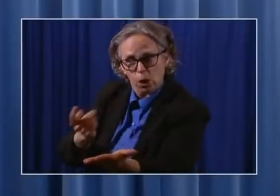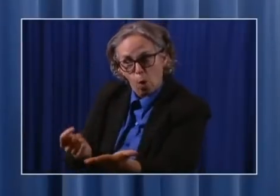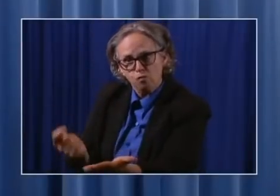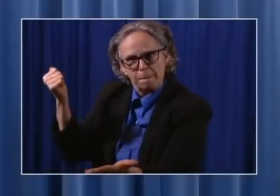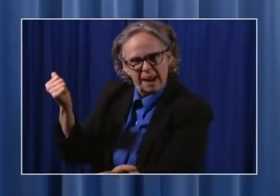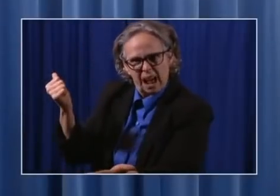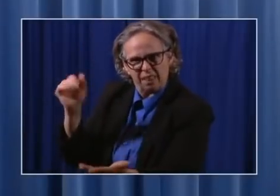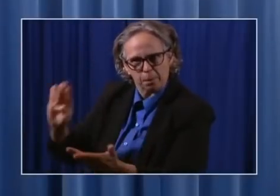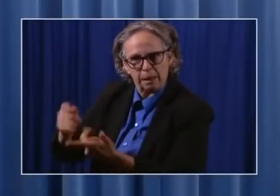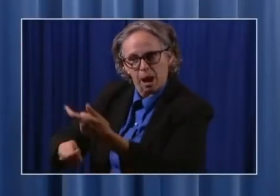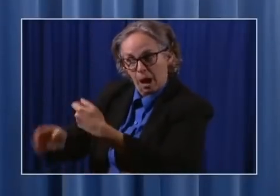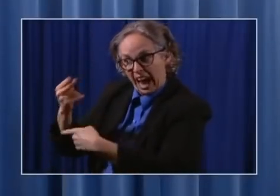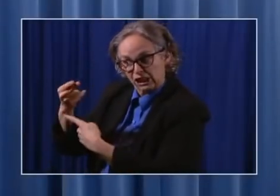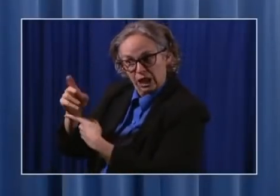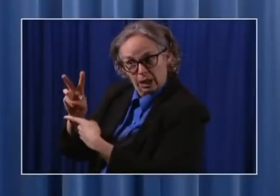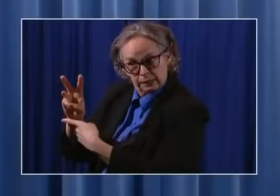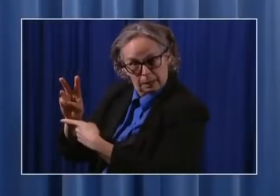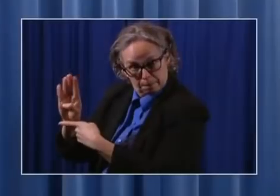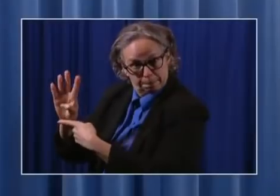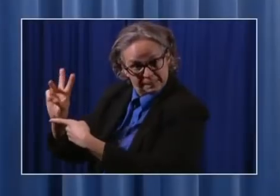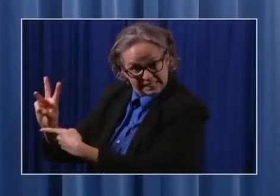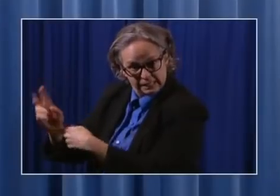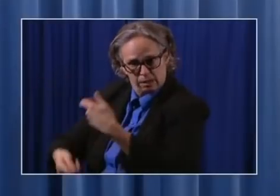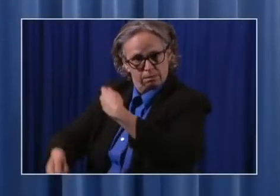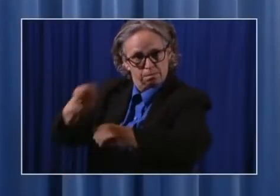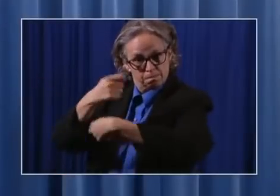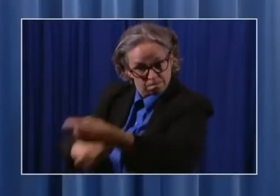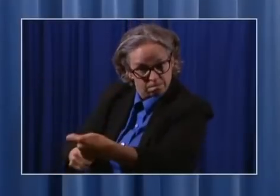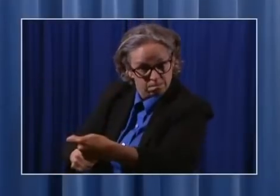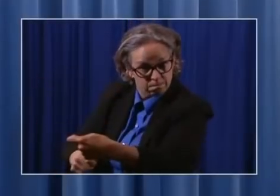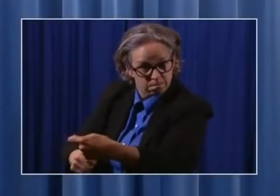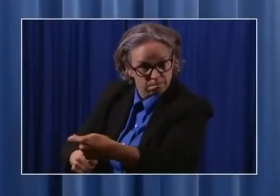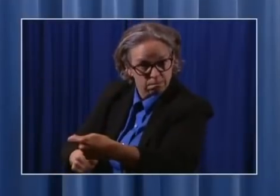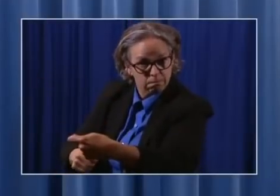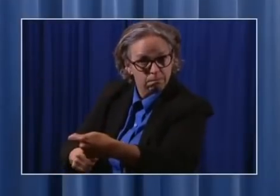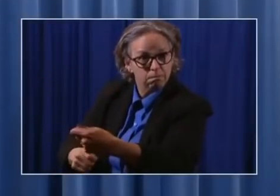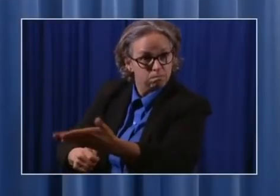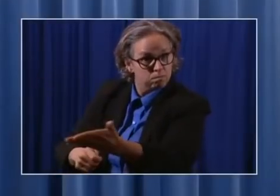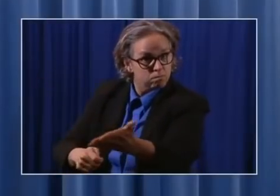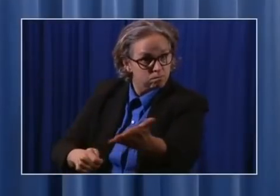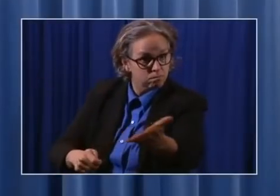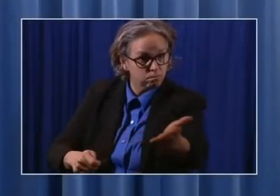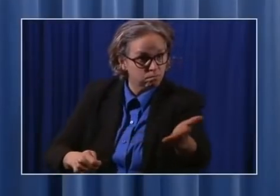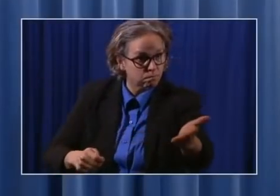open process that the public can have full confidence in.